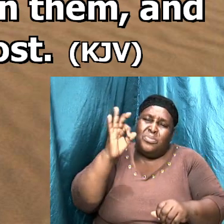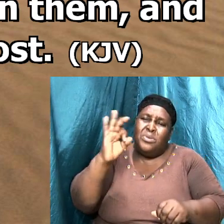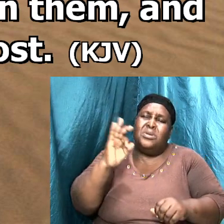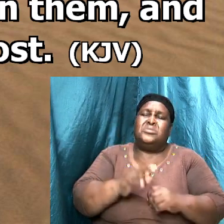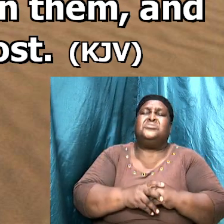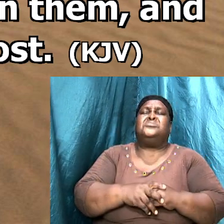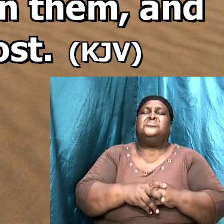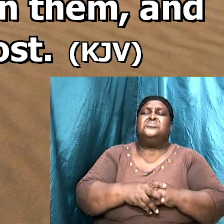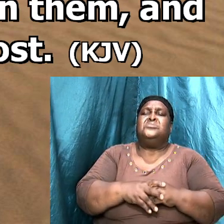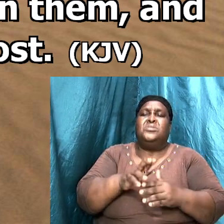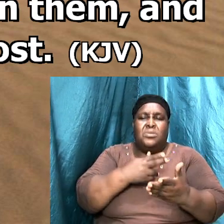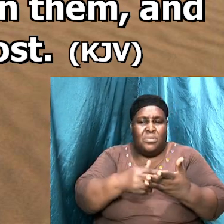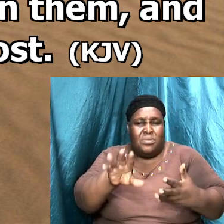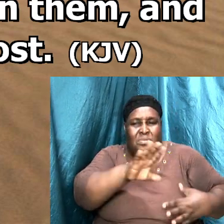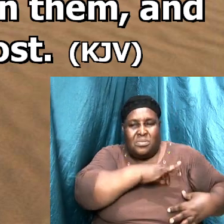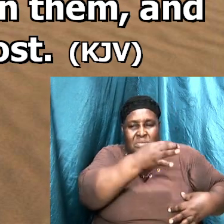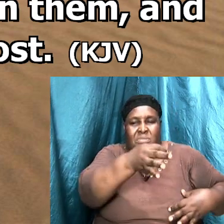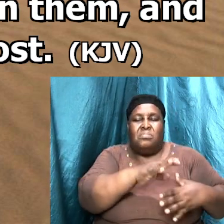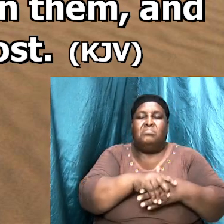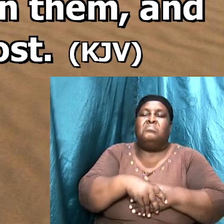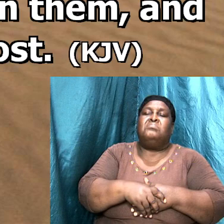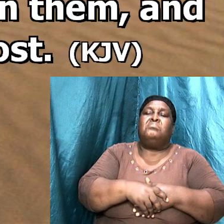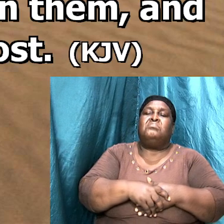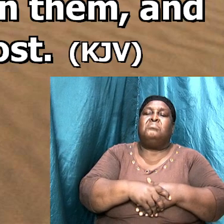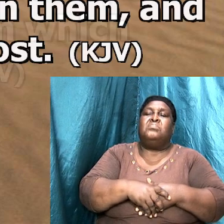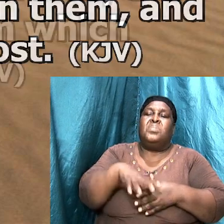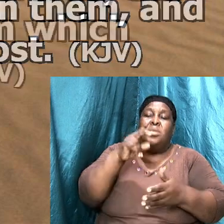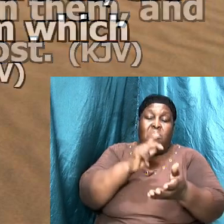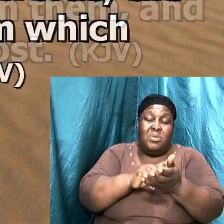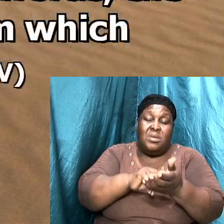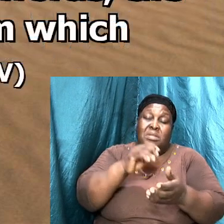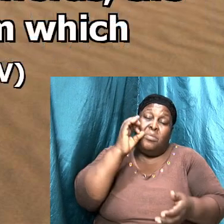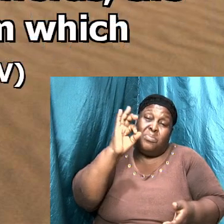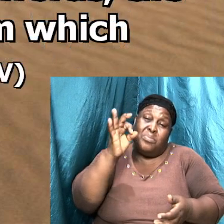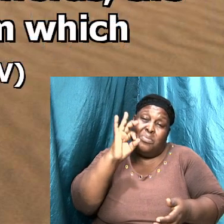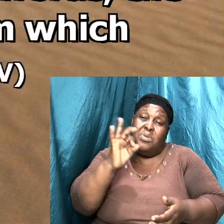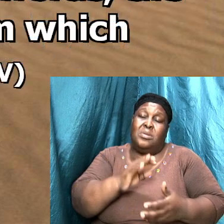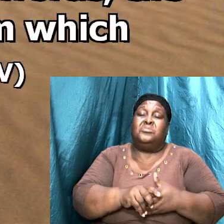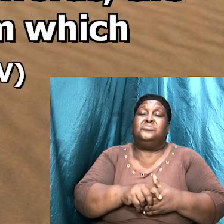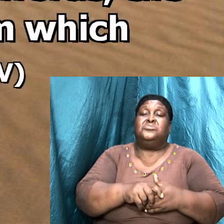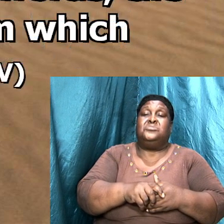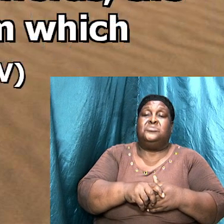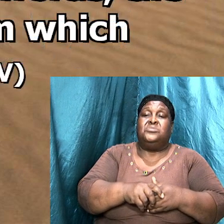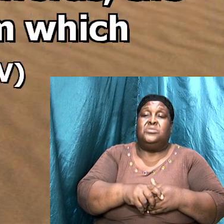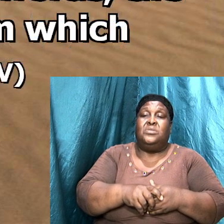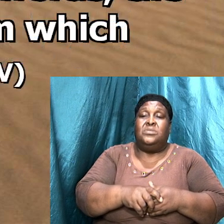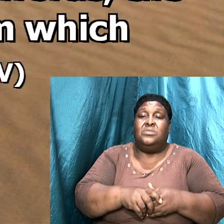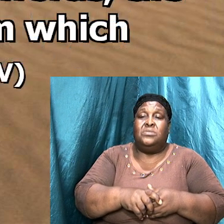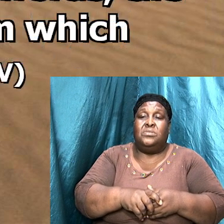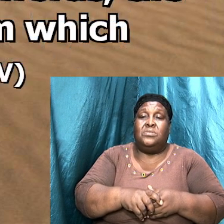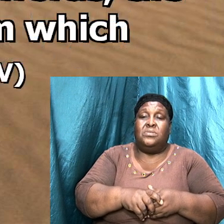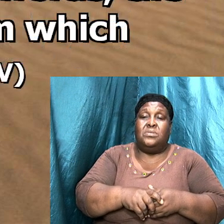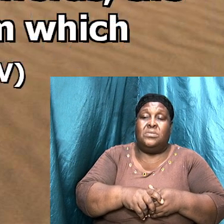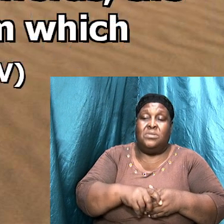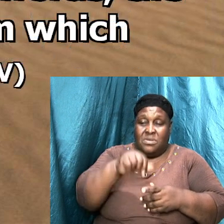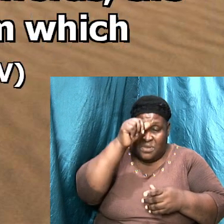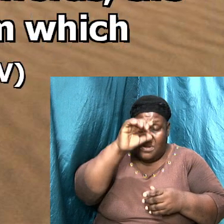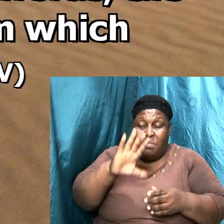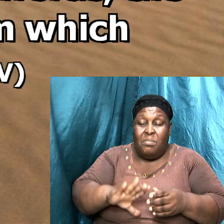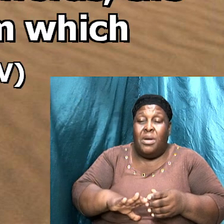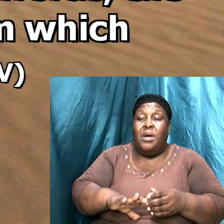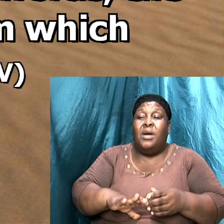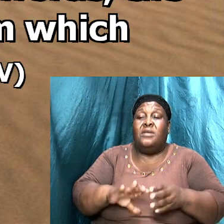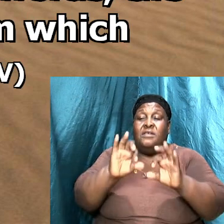Acts 10 44 to 46 Peter preached to Cornelius his house and Cornelius received